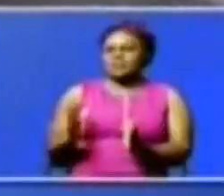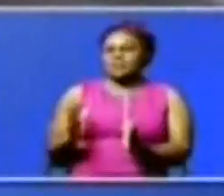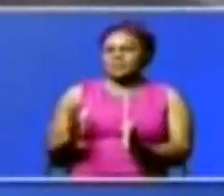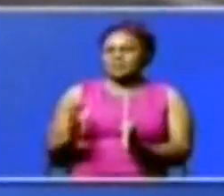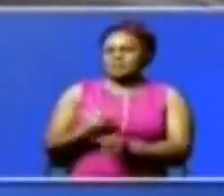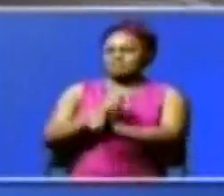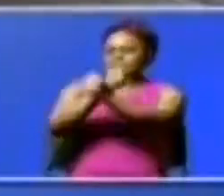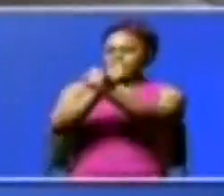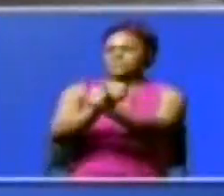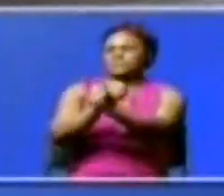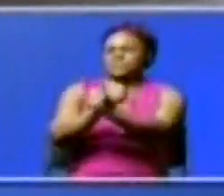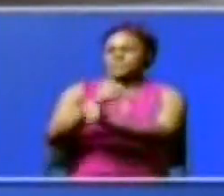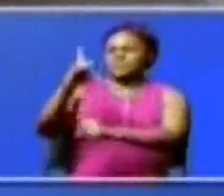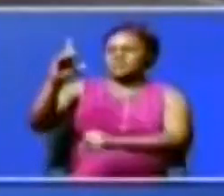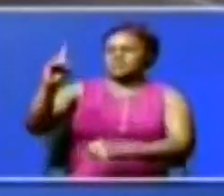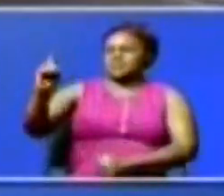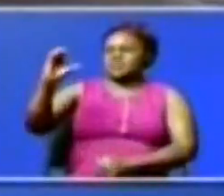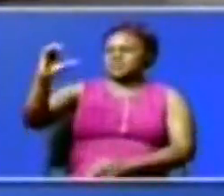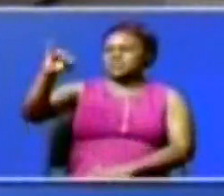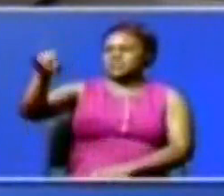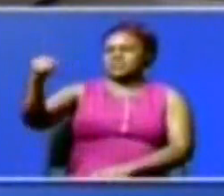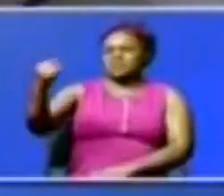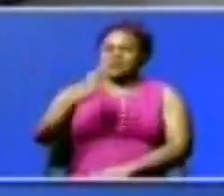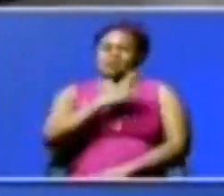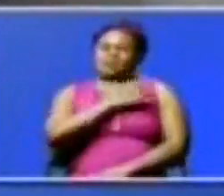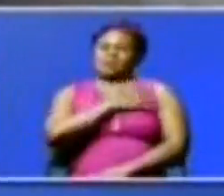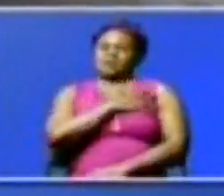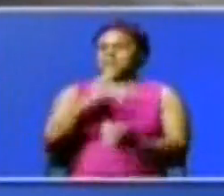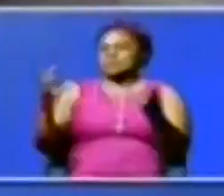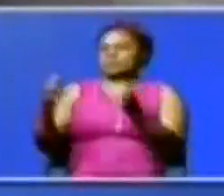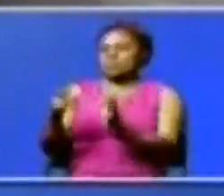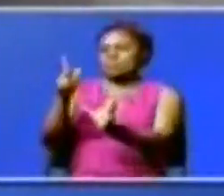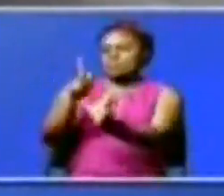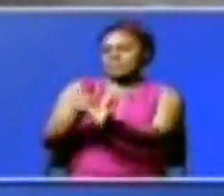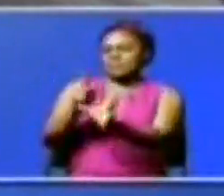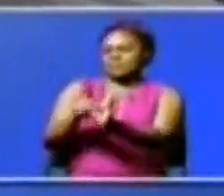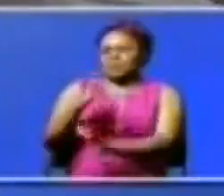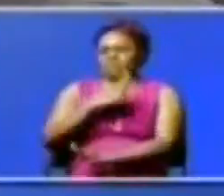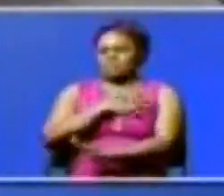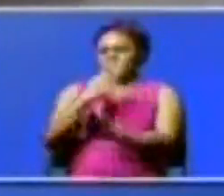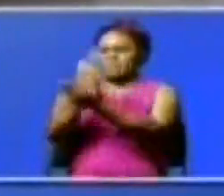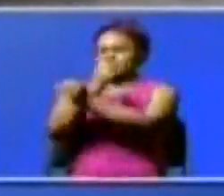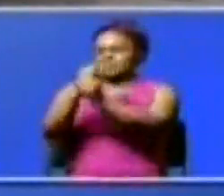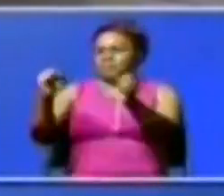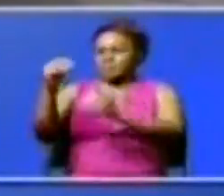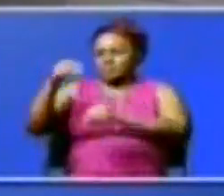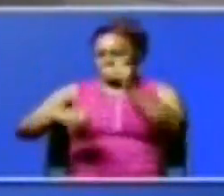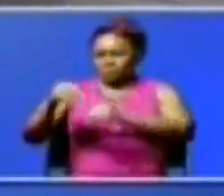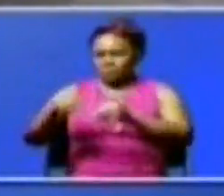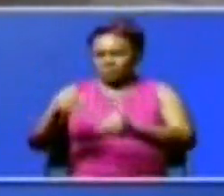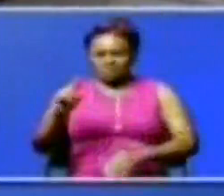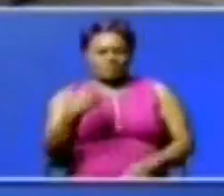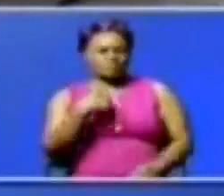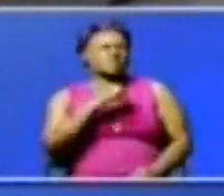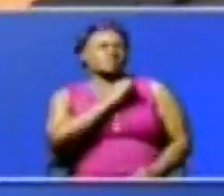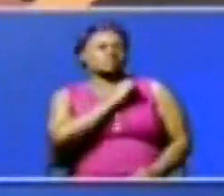in defense of the DCJ are from the NASA and actually participated in the NASA presidential petition? First of all, I always